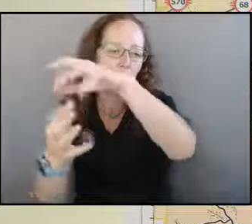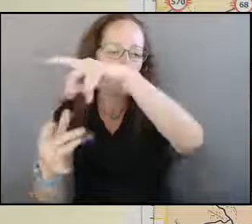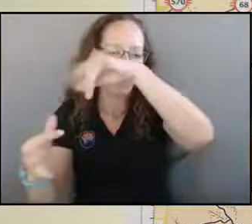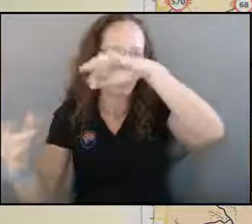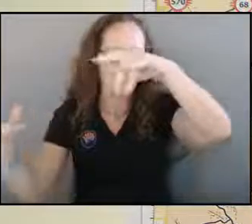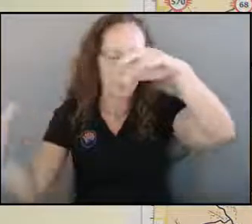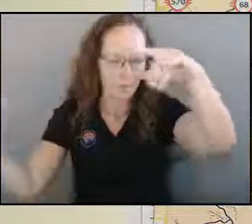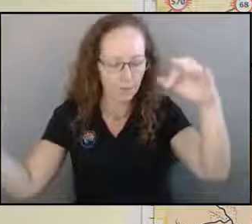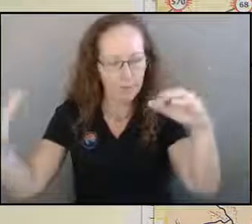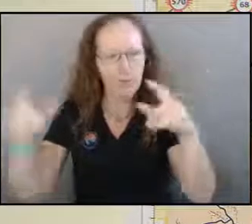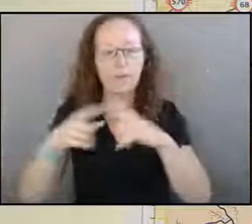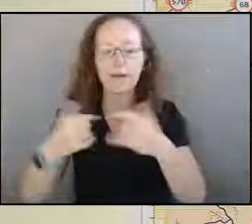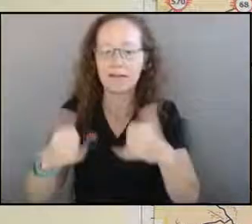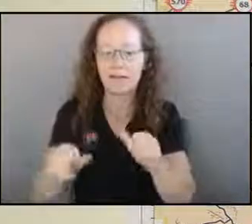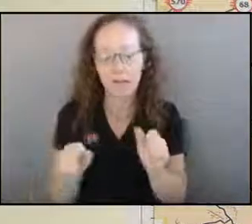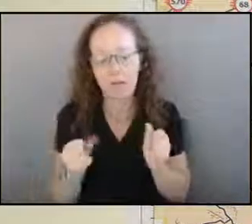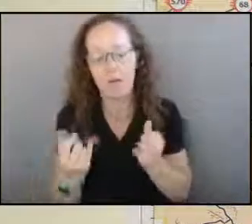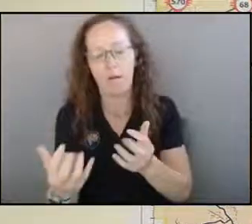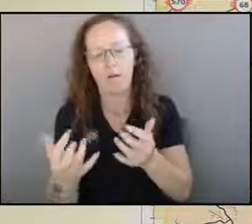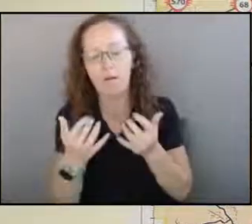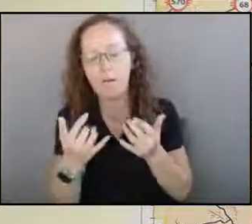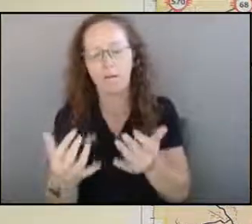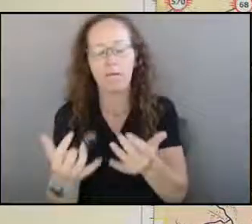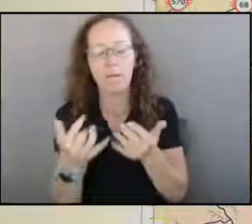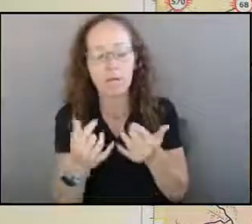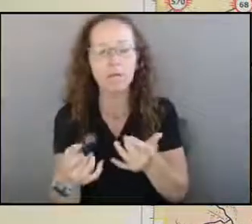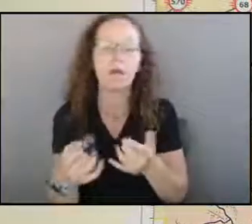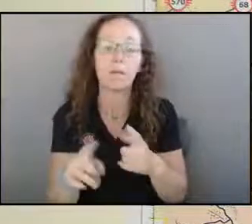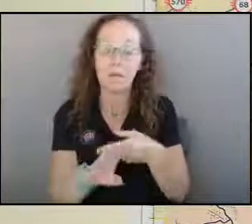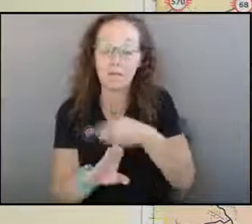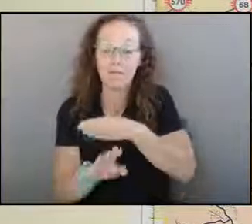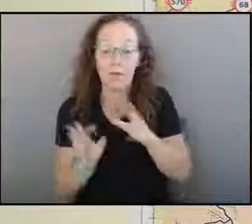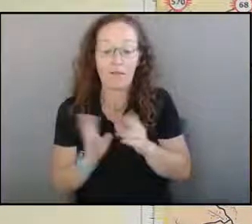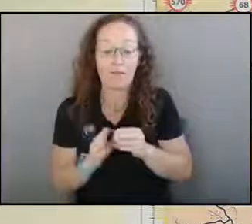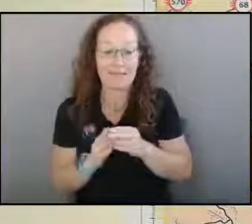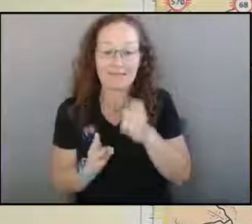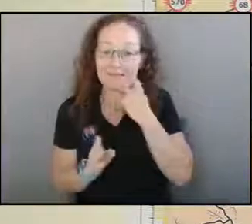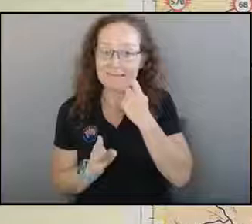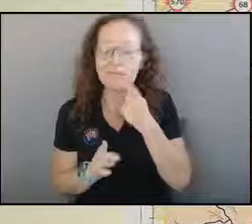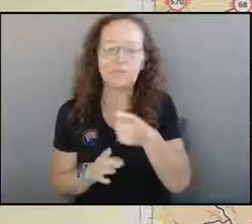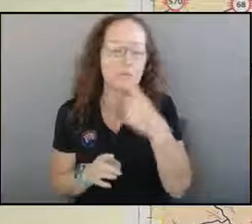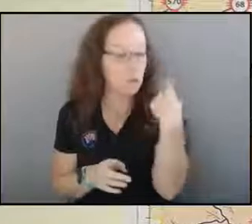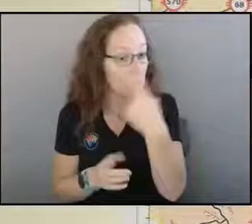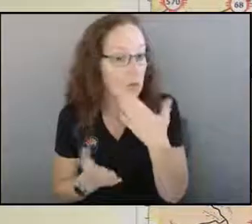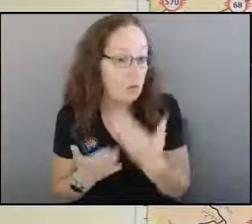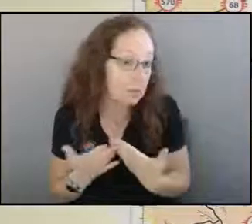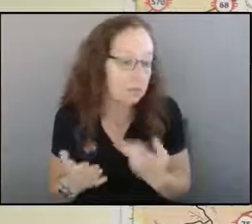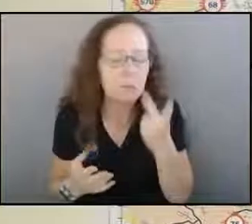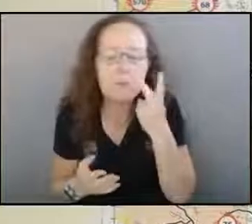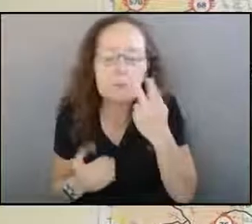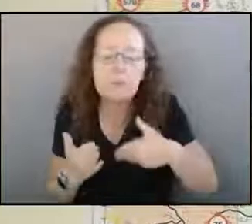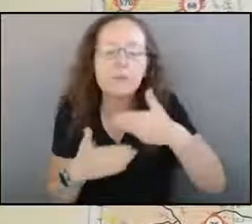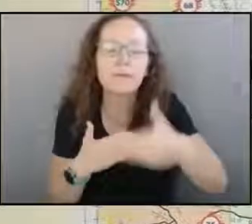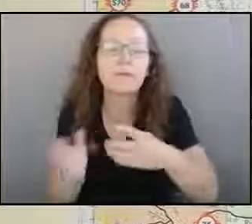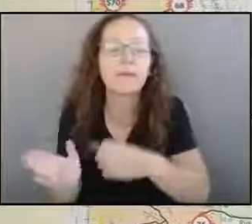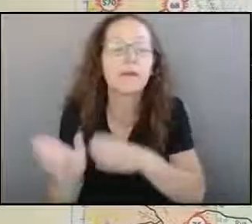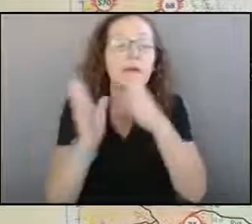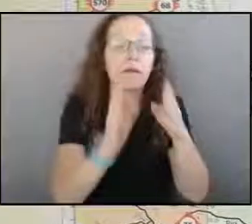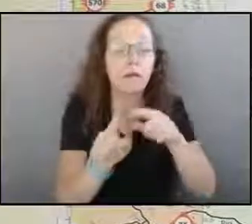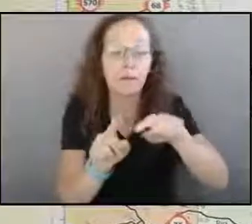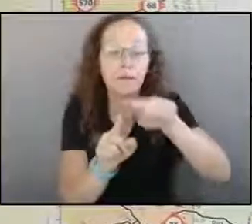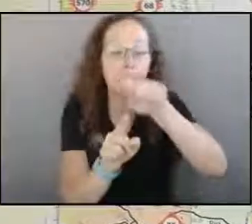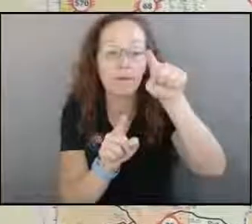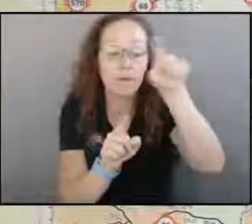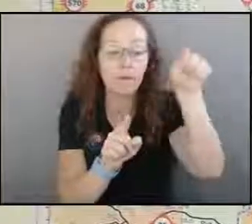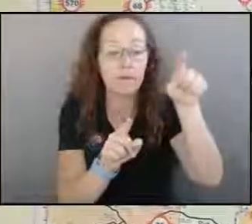of right before this meeting, that was looking good. In addition to that, crews worked on this northern side west of Chacon to make sure that they